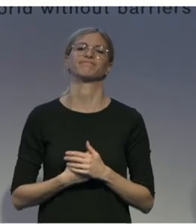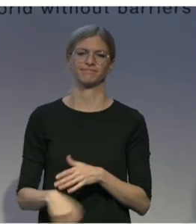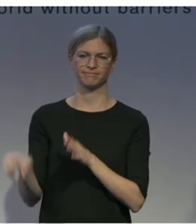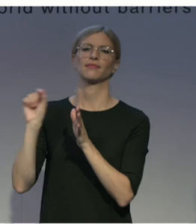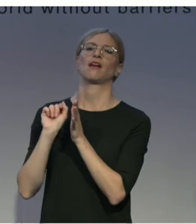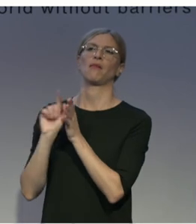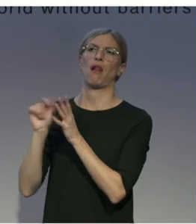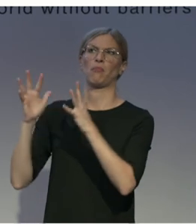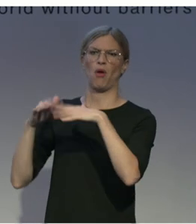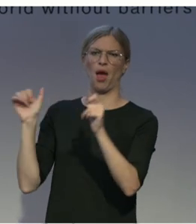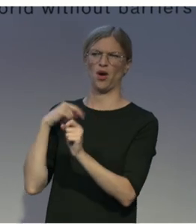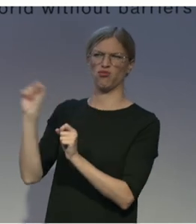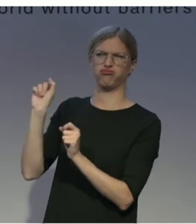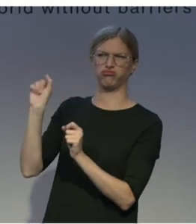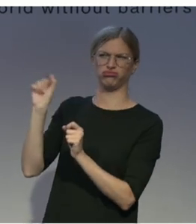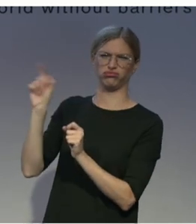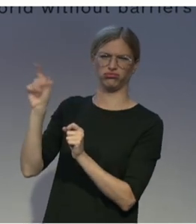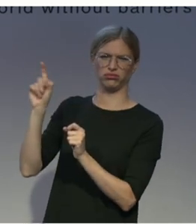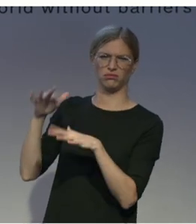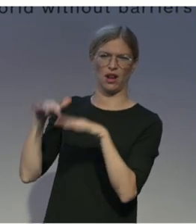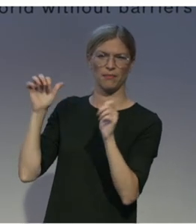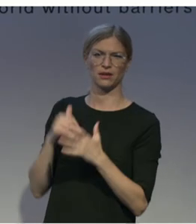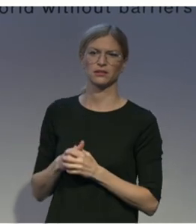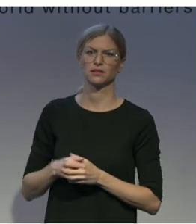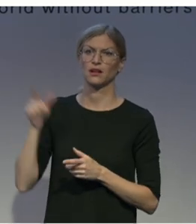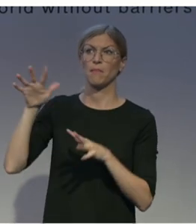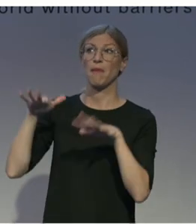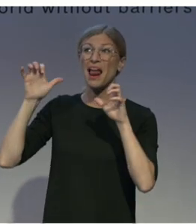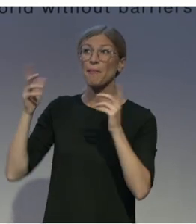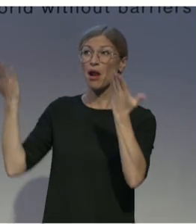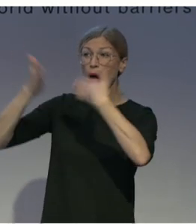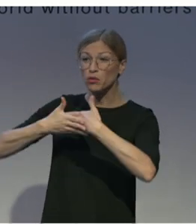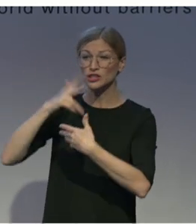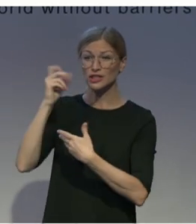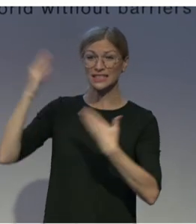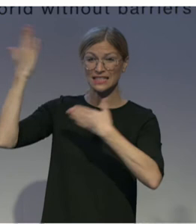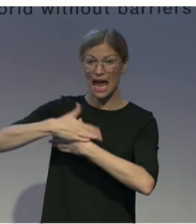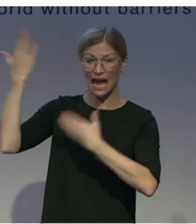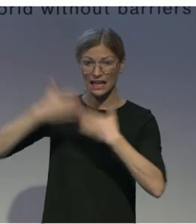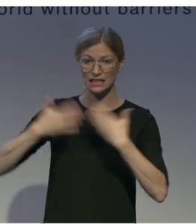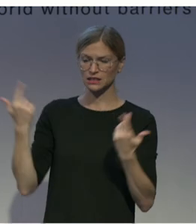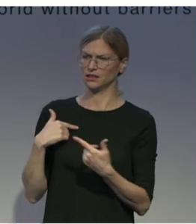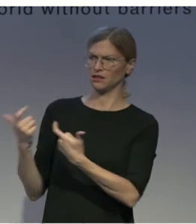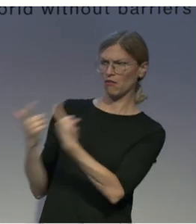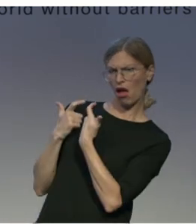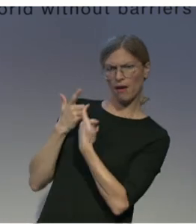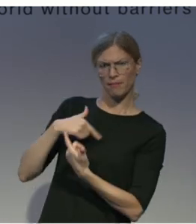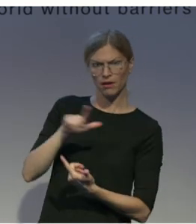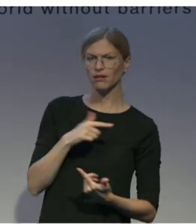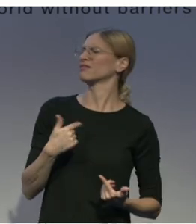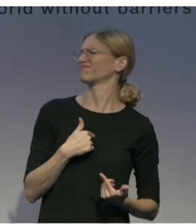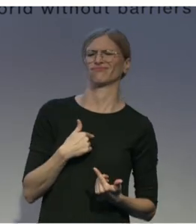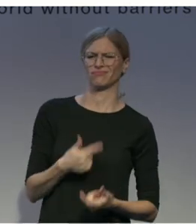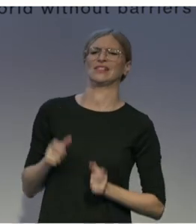the impact of that closure on the lives of people with disabilities, the people that are employed through the government, and encouraging the government to reopen.